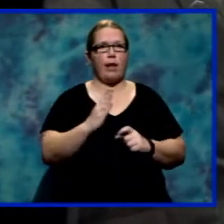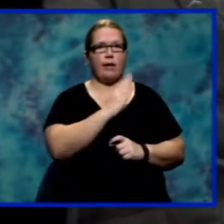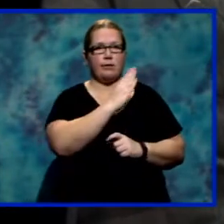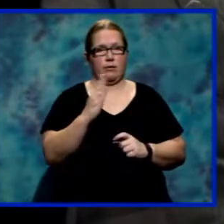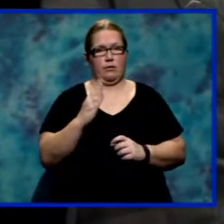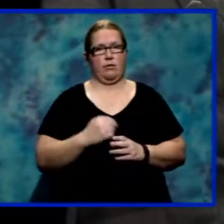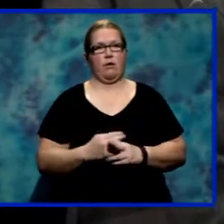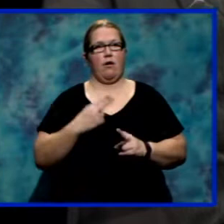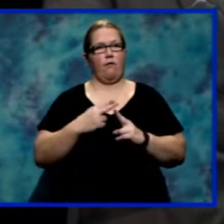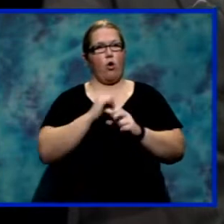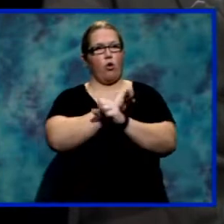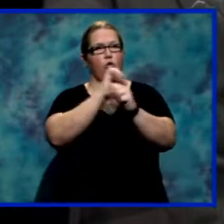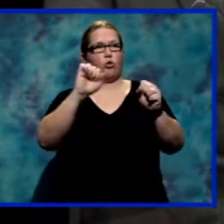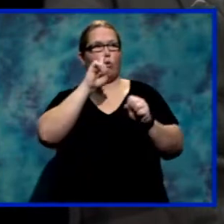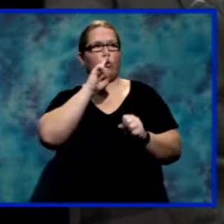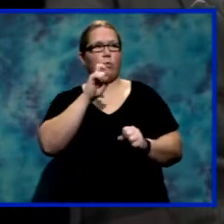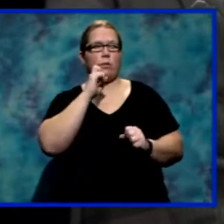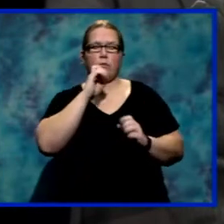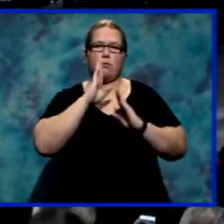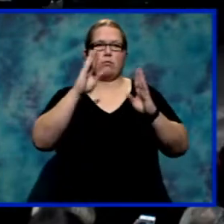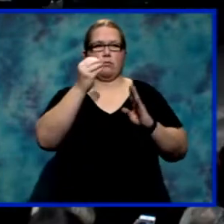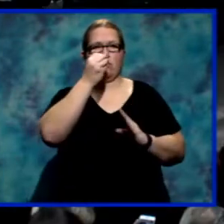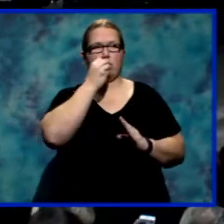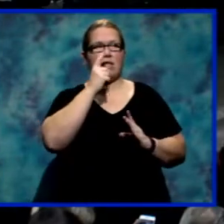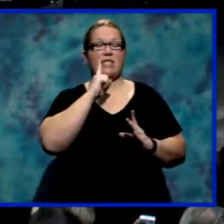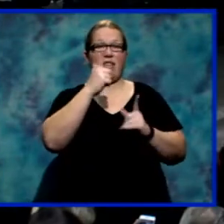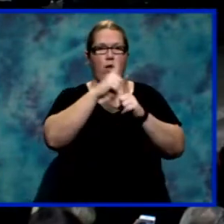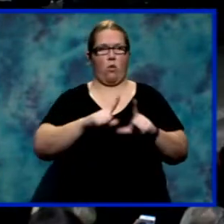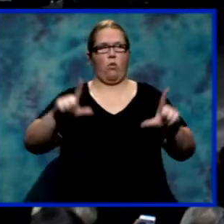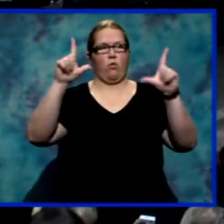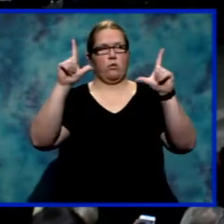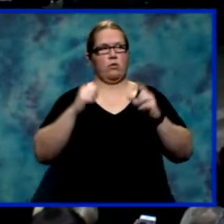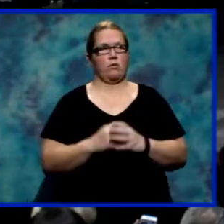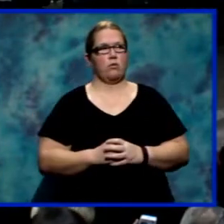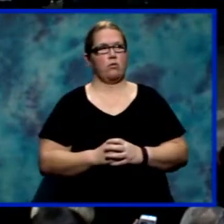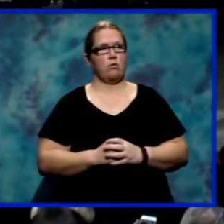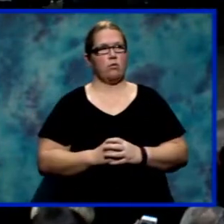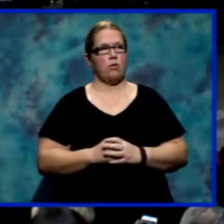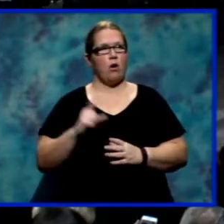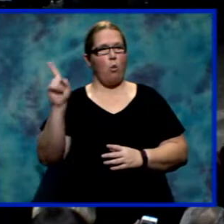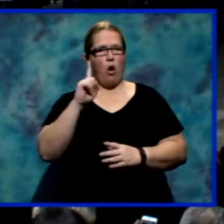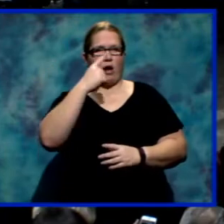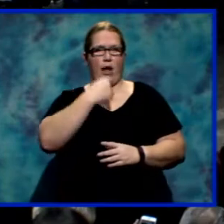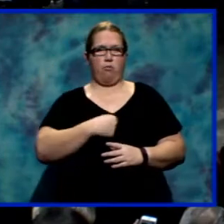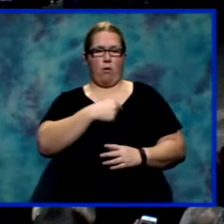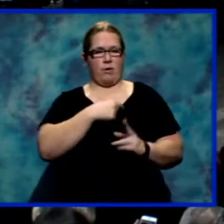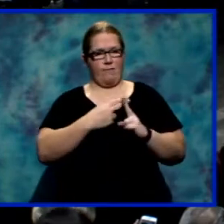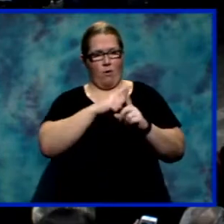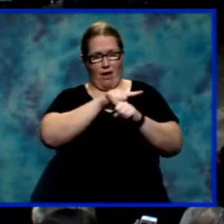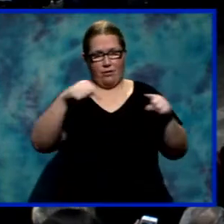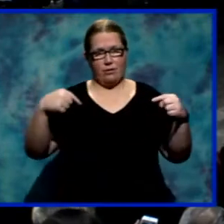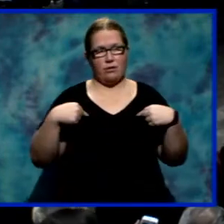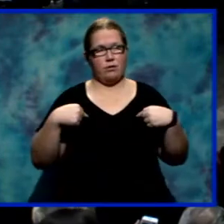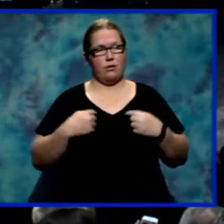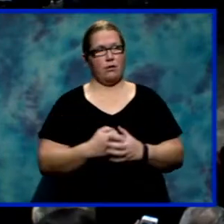yours will be delightful land, says the Lord Almighty. What a promise for each one of us.